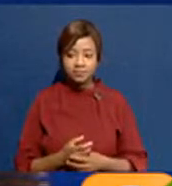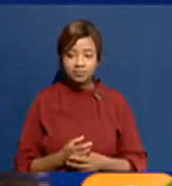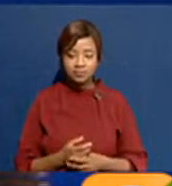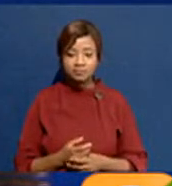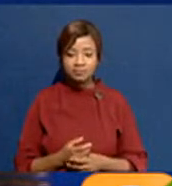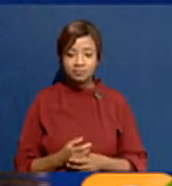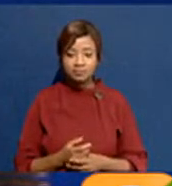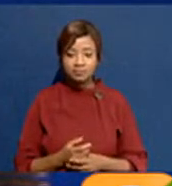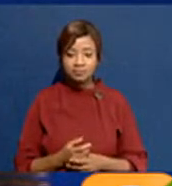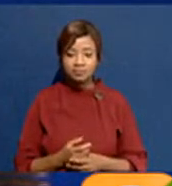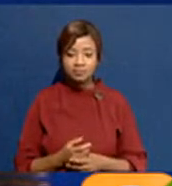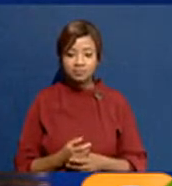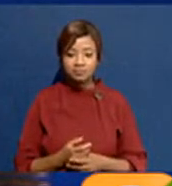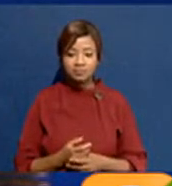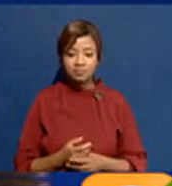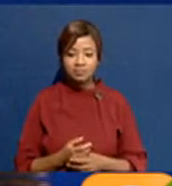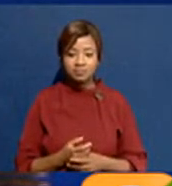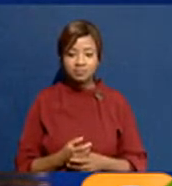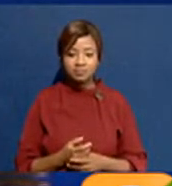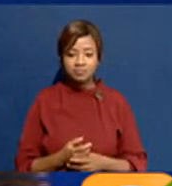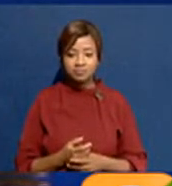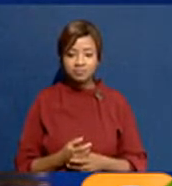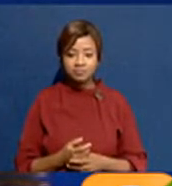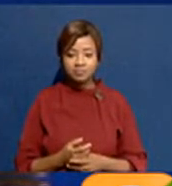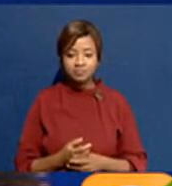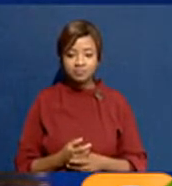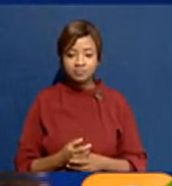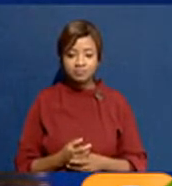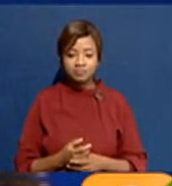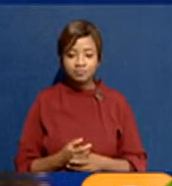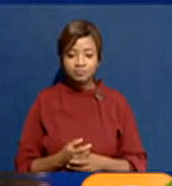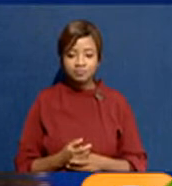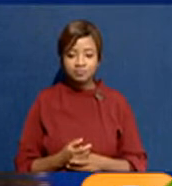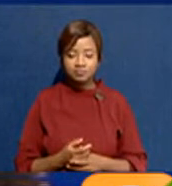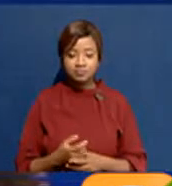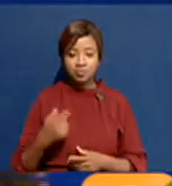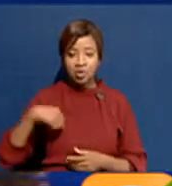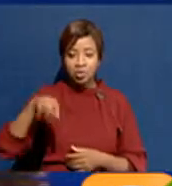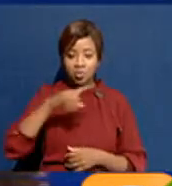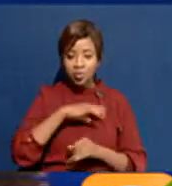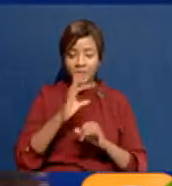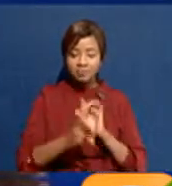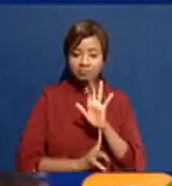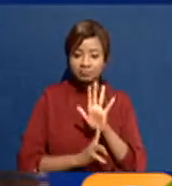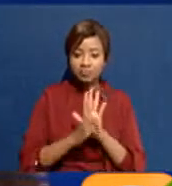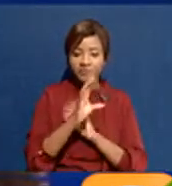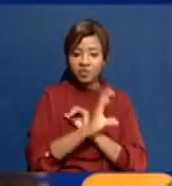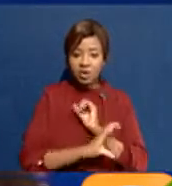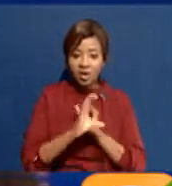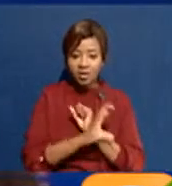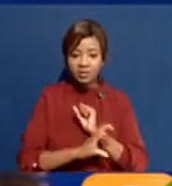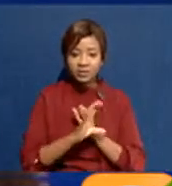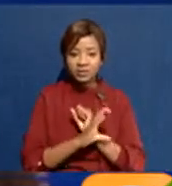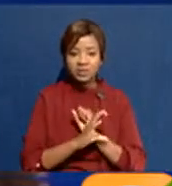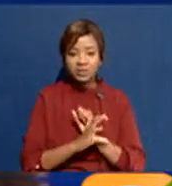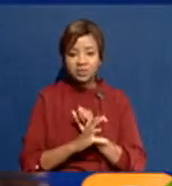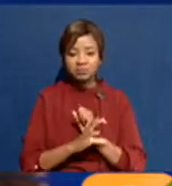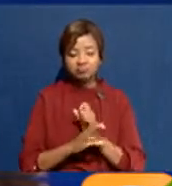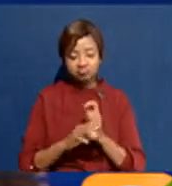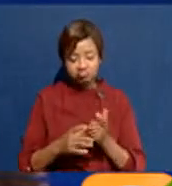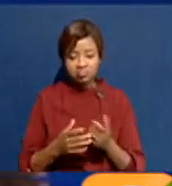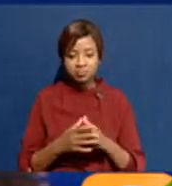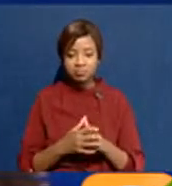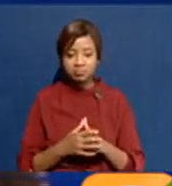put it that way, that we, as a developing country, we may be middle income, but we're still a developing